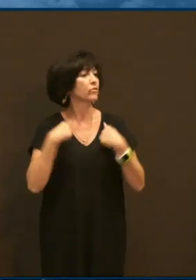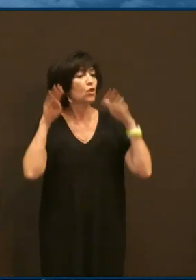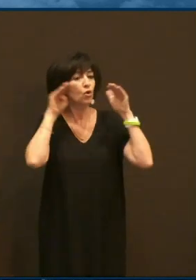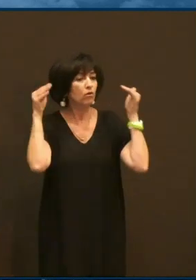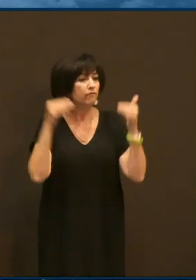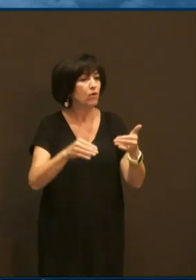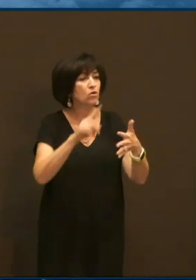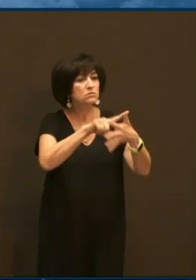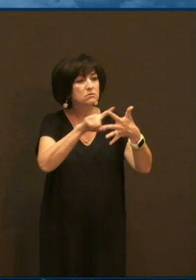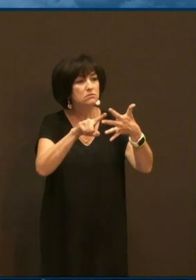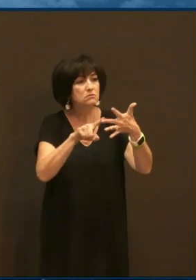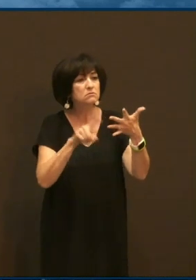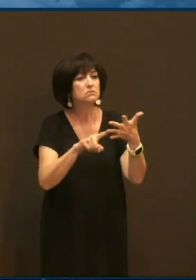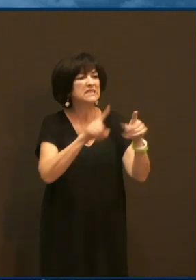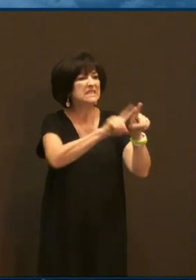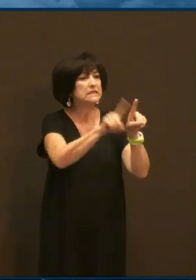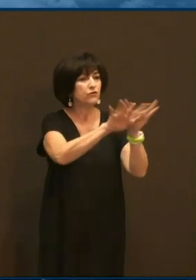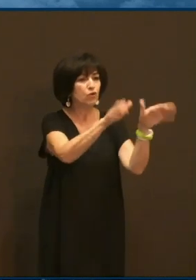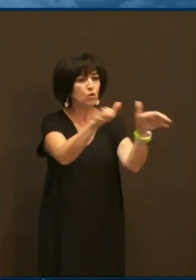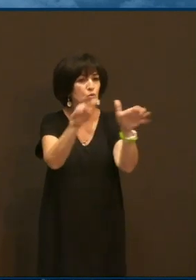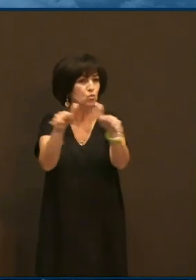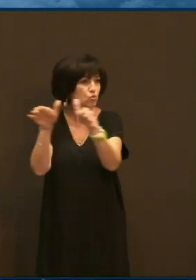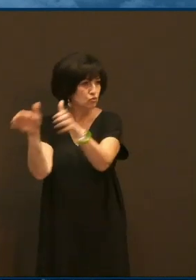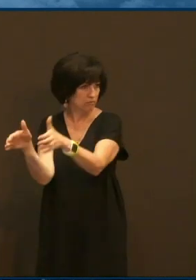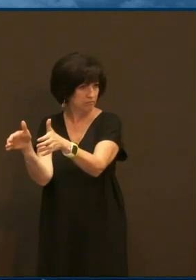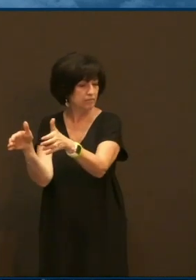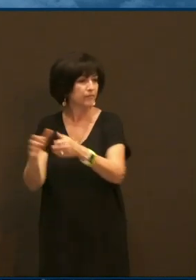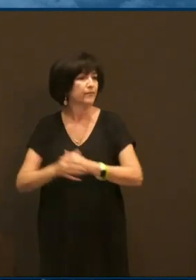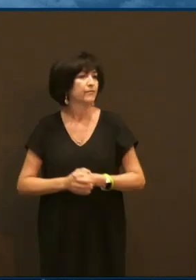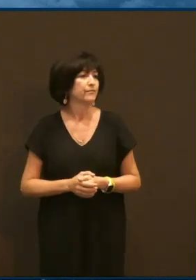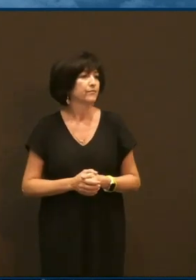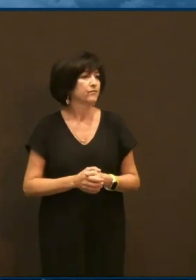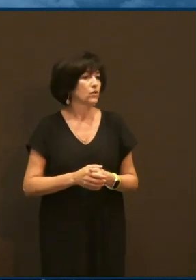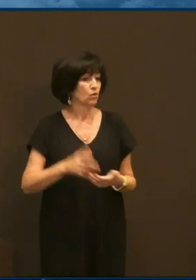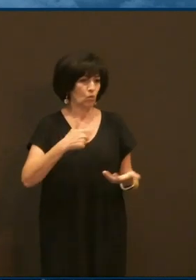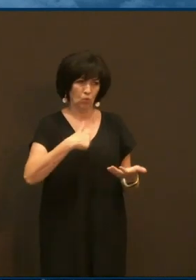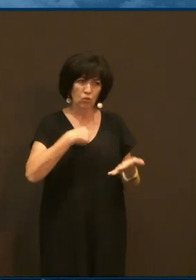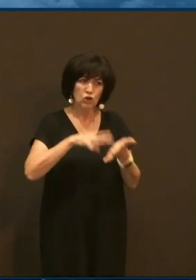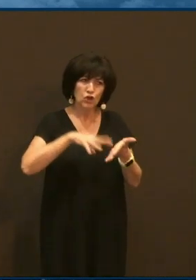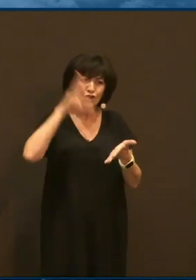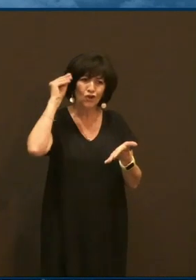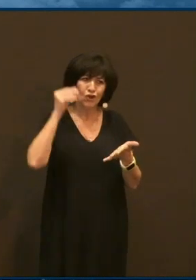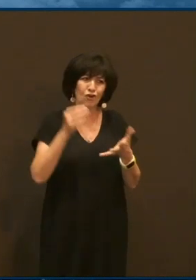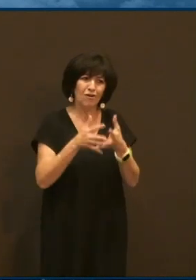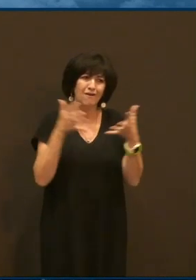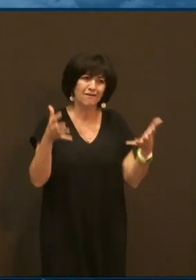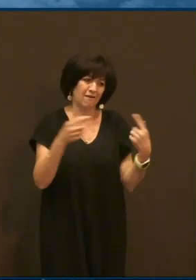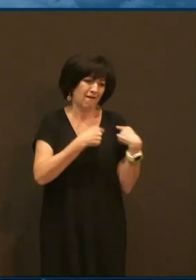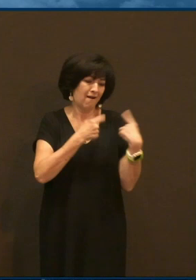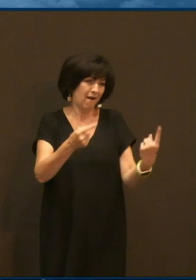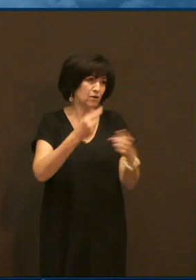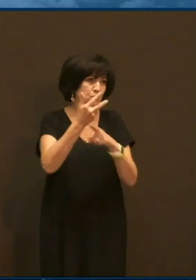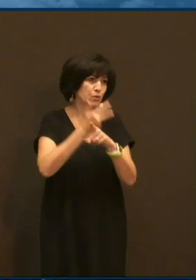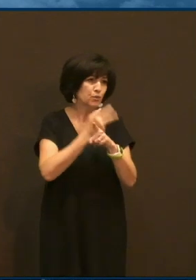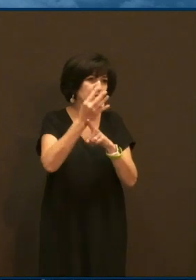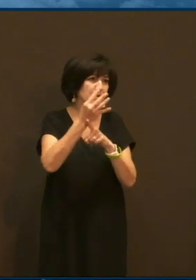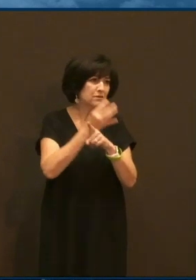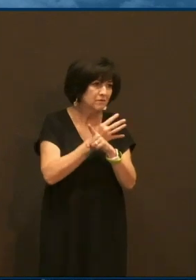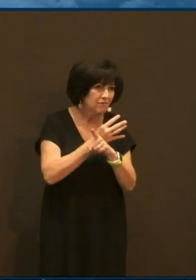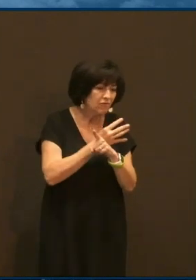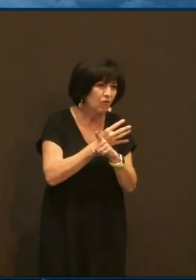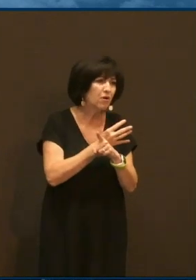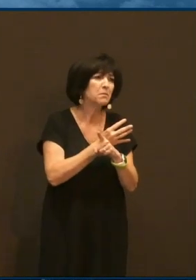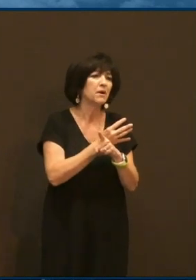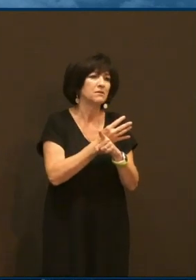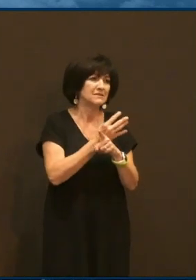and equity. We know we've learned a lot over the last 3 or 4 months about COVID-19